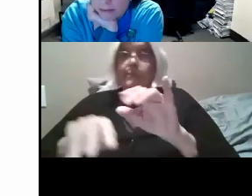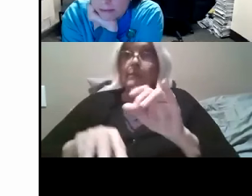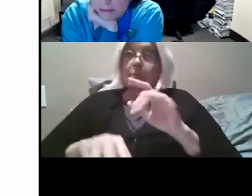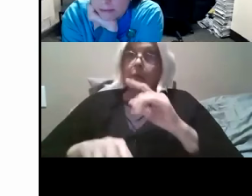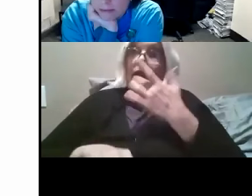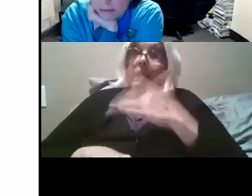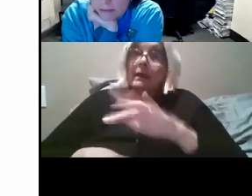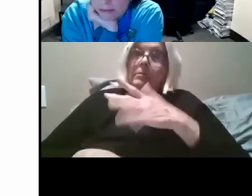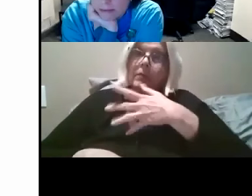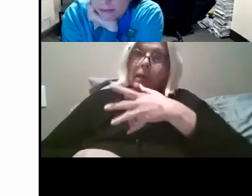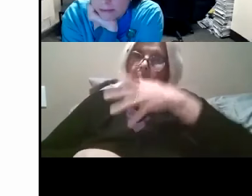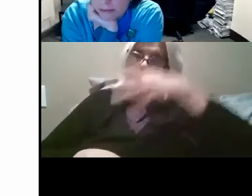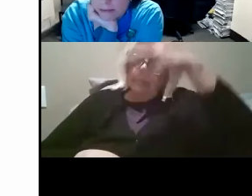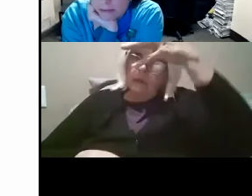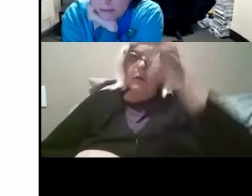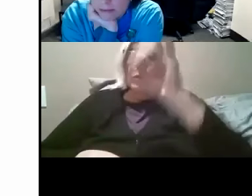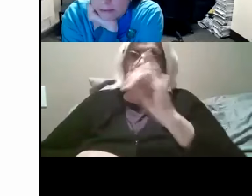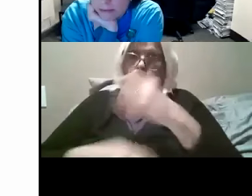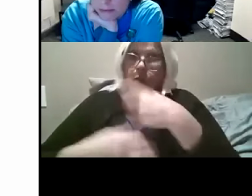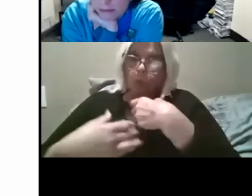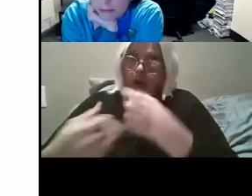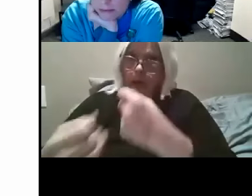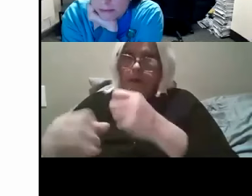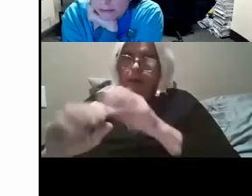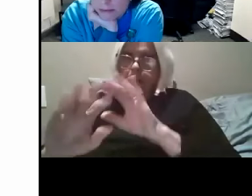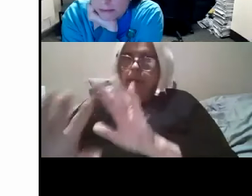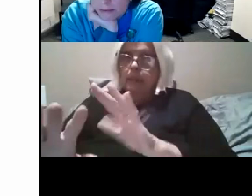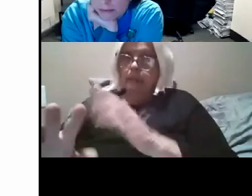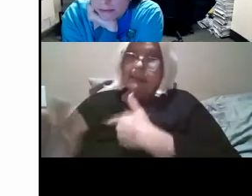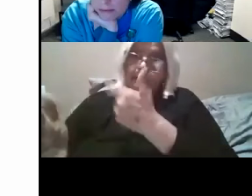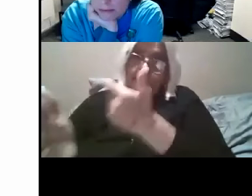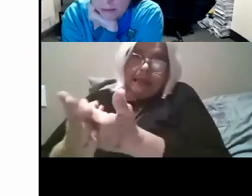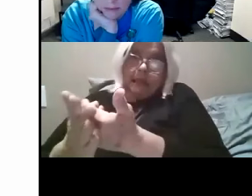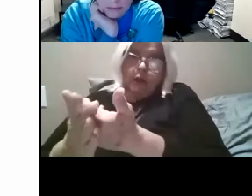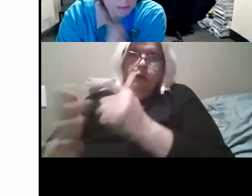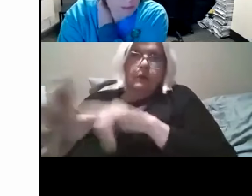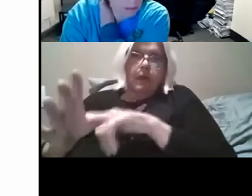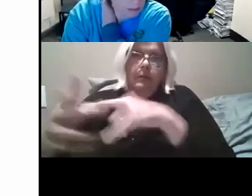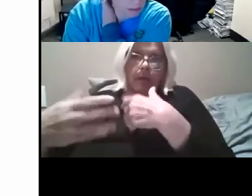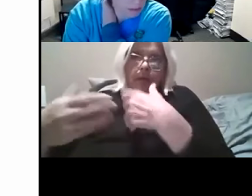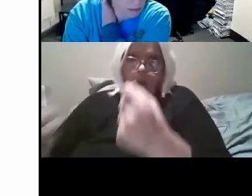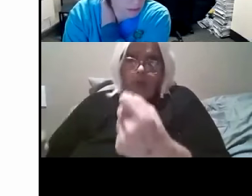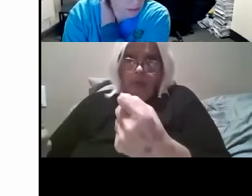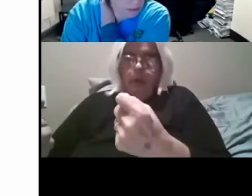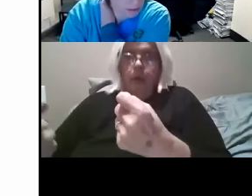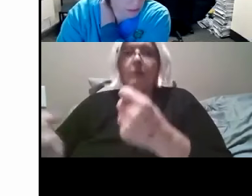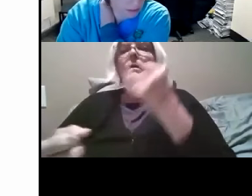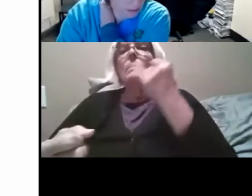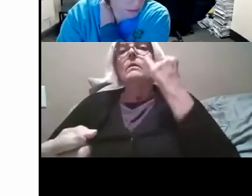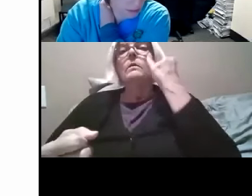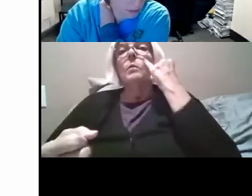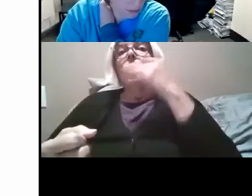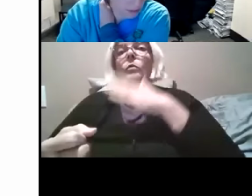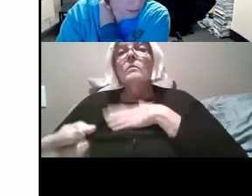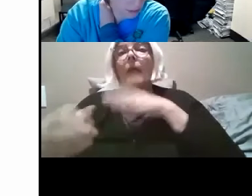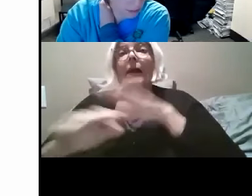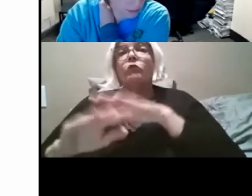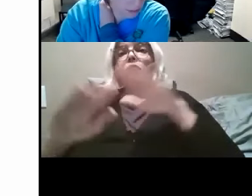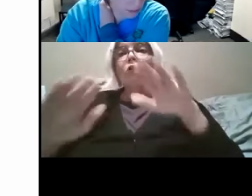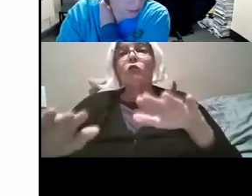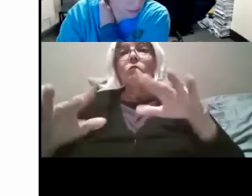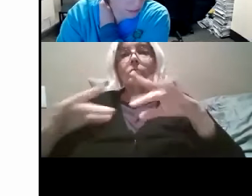COVID, I would most likely it would be a pretty mild infection. There's a small risk they